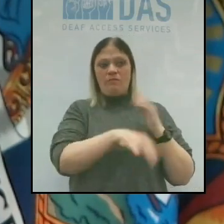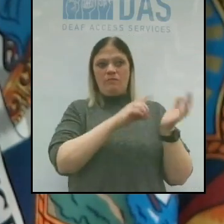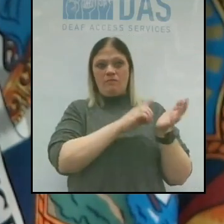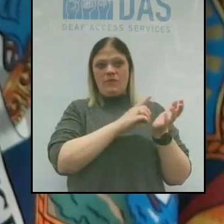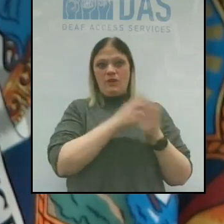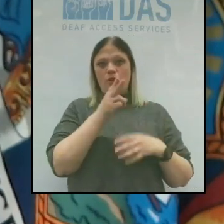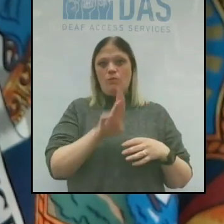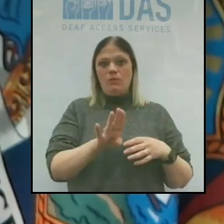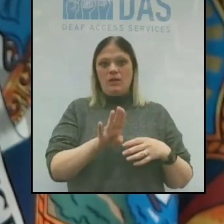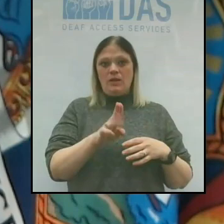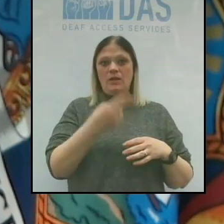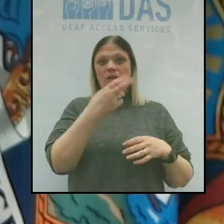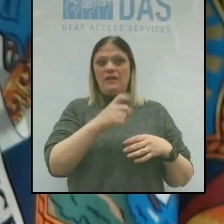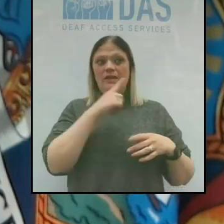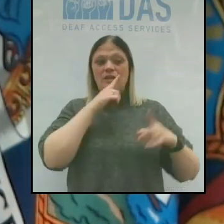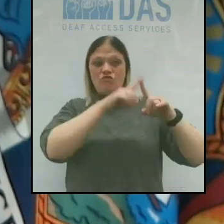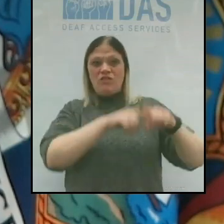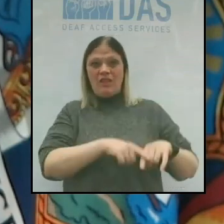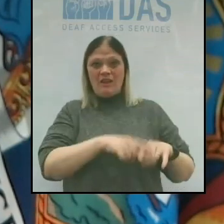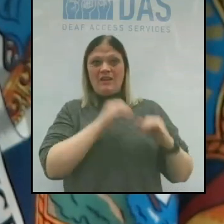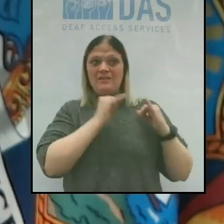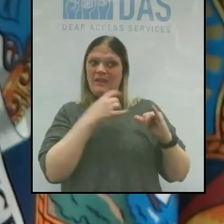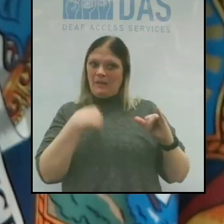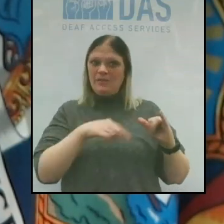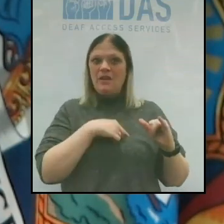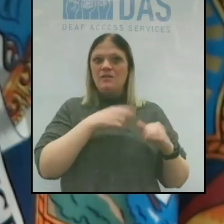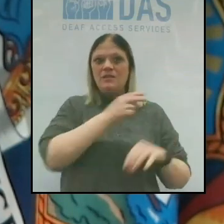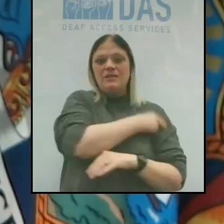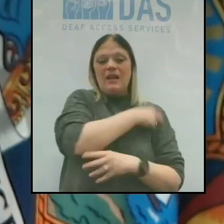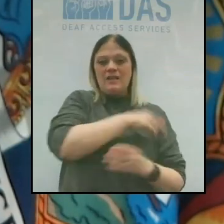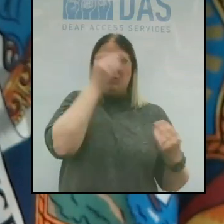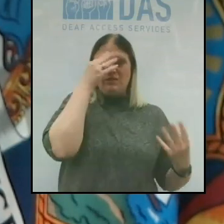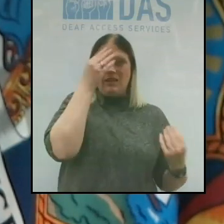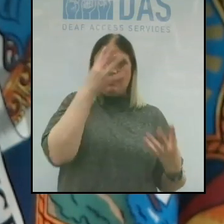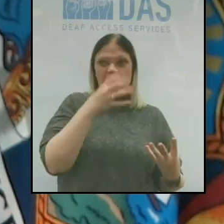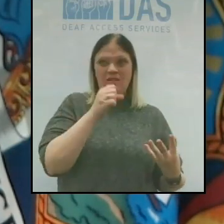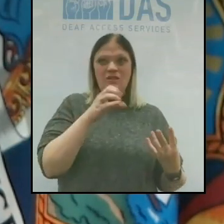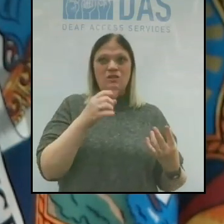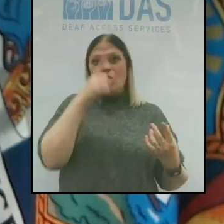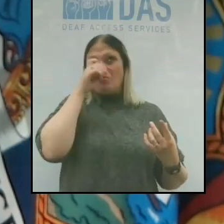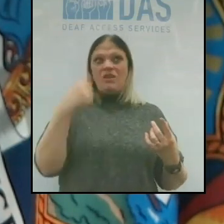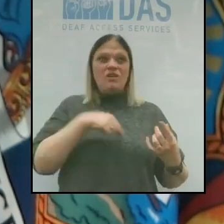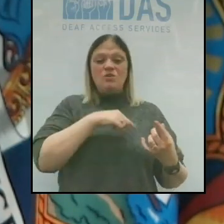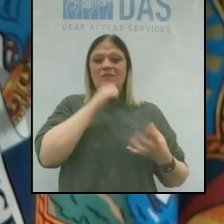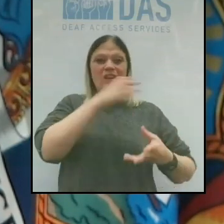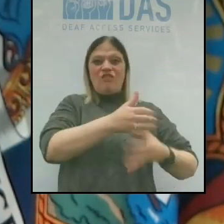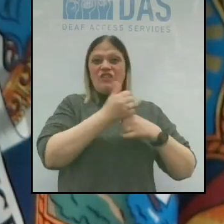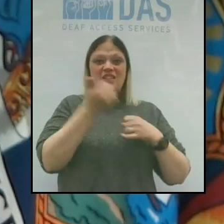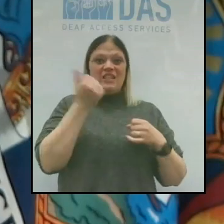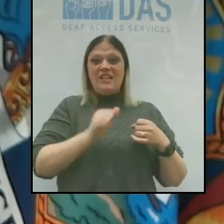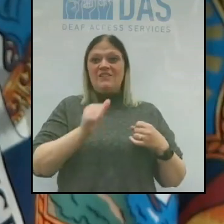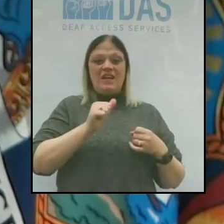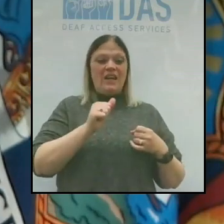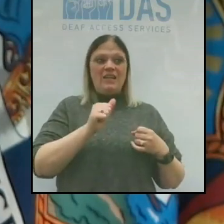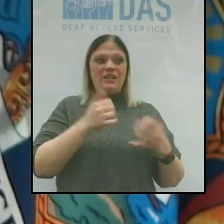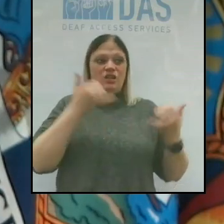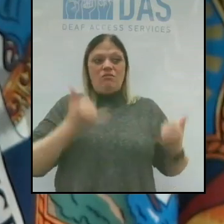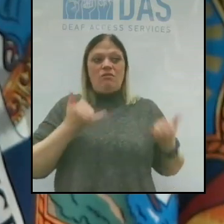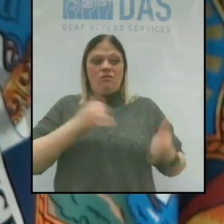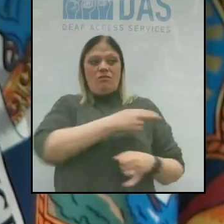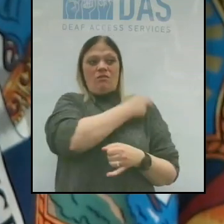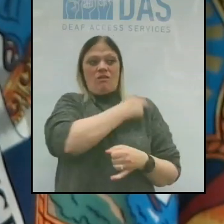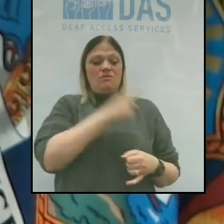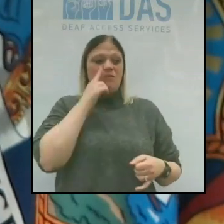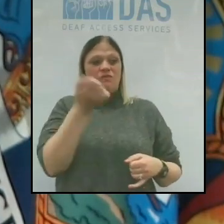He's relying, as we are, on hospital data. And so since we haven't received updated hospital data in